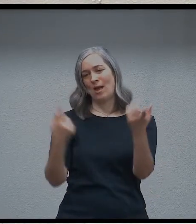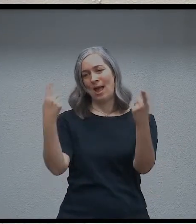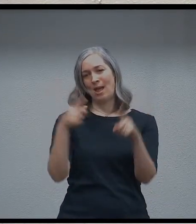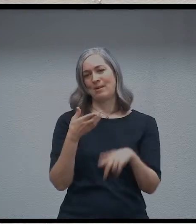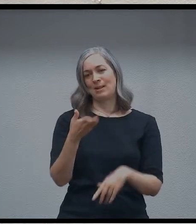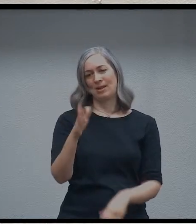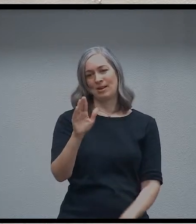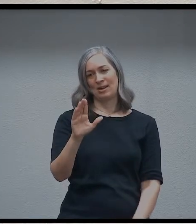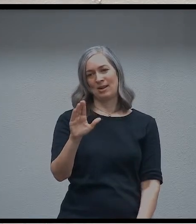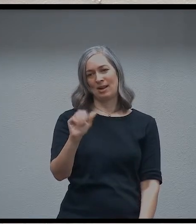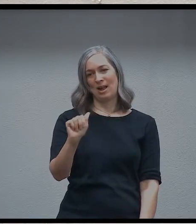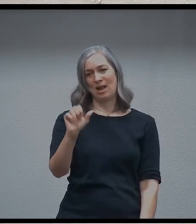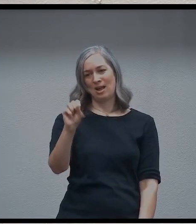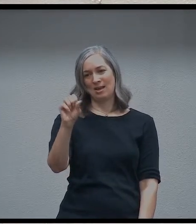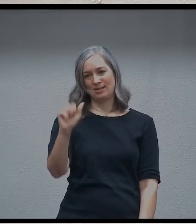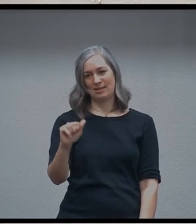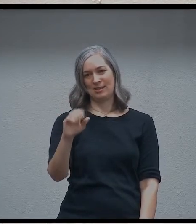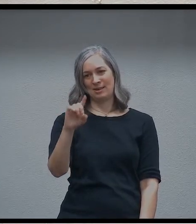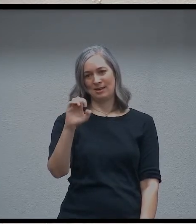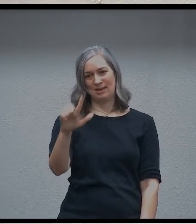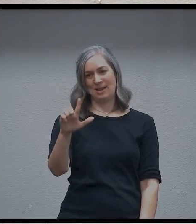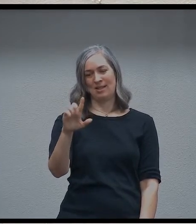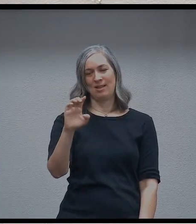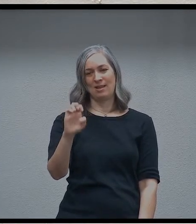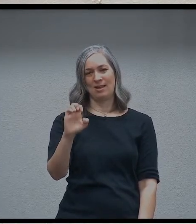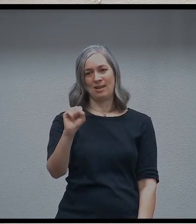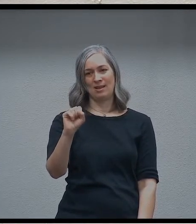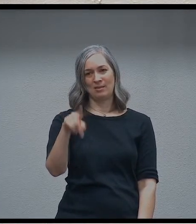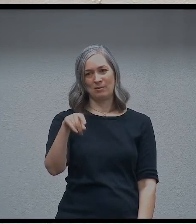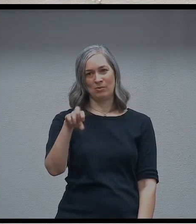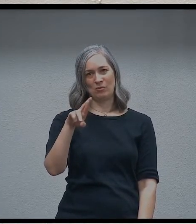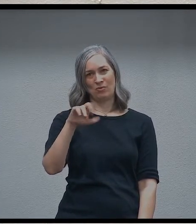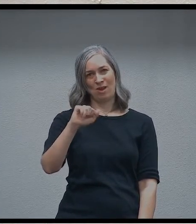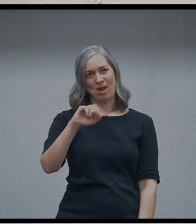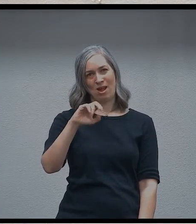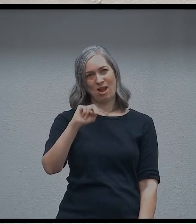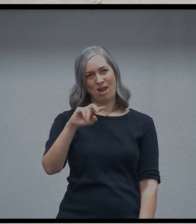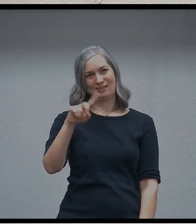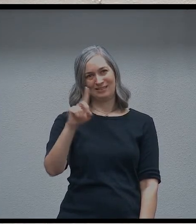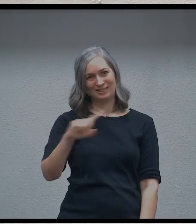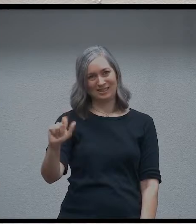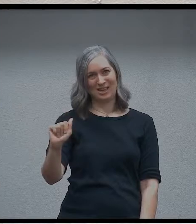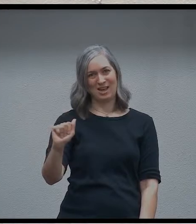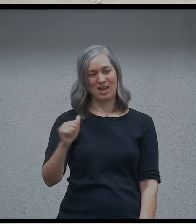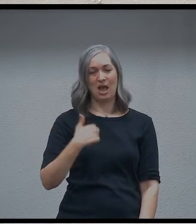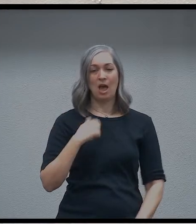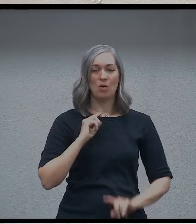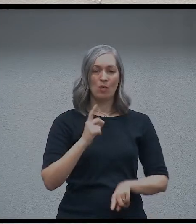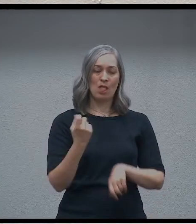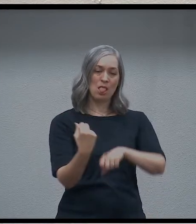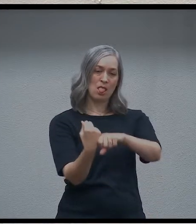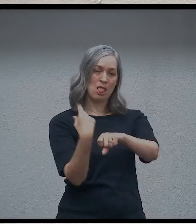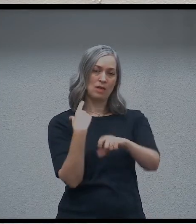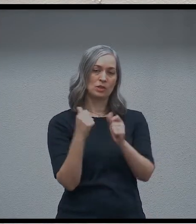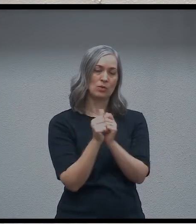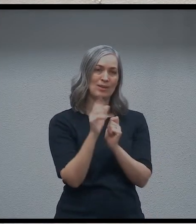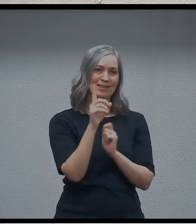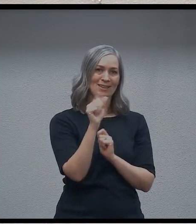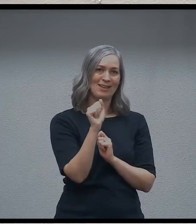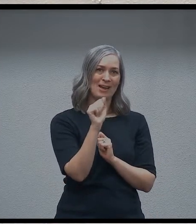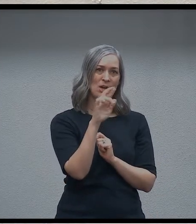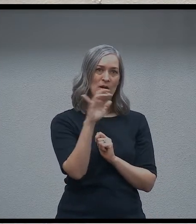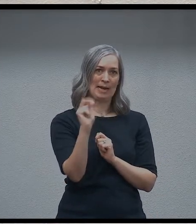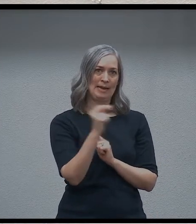at Casa de la Esperanza. This was my second trip to go out there, and I went out there last year with Darren. Darren invited me to come